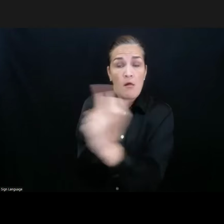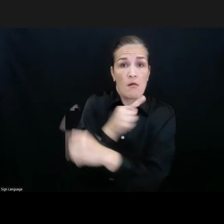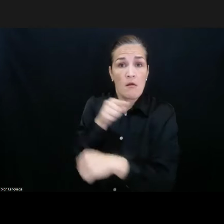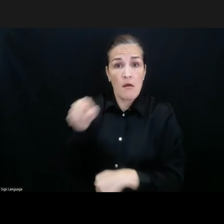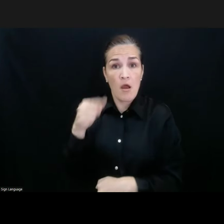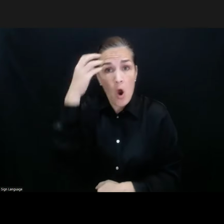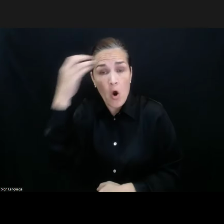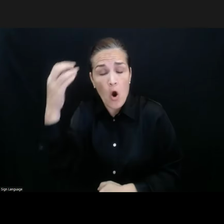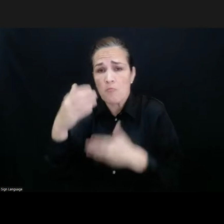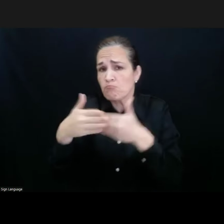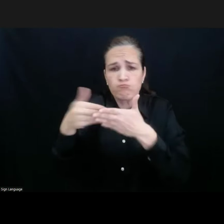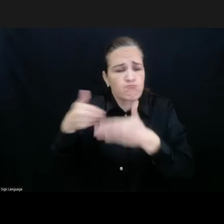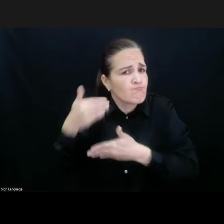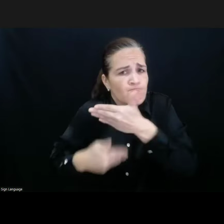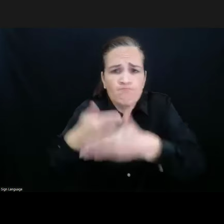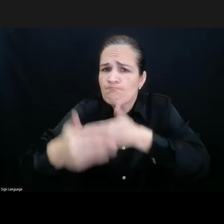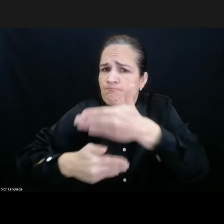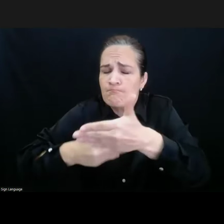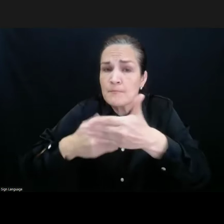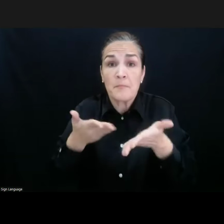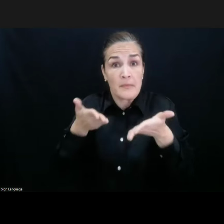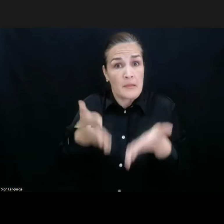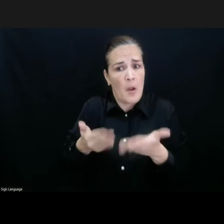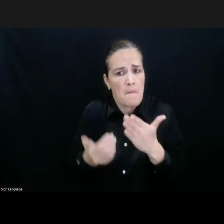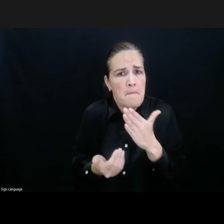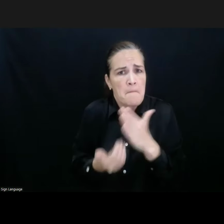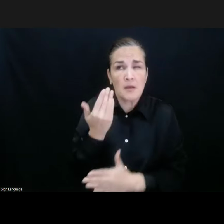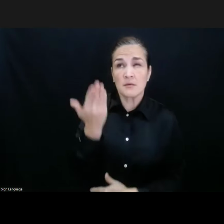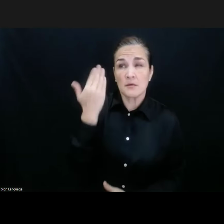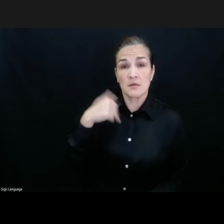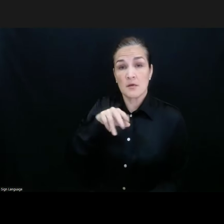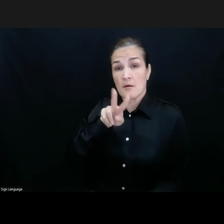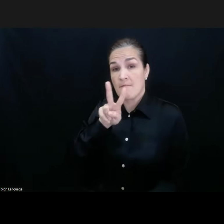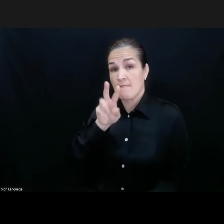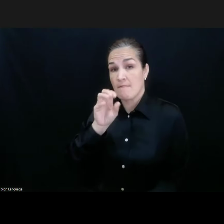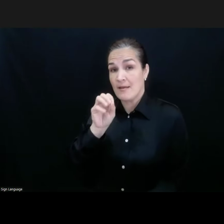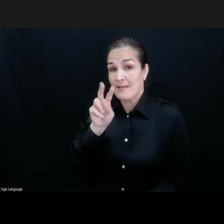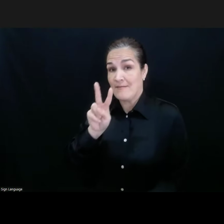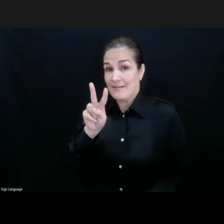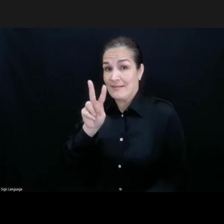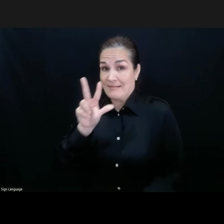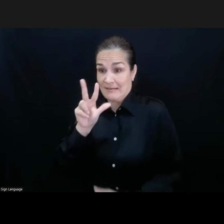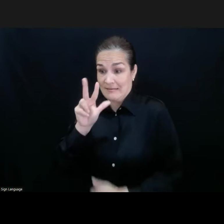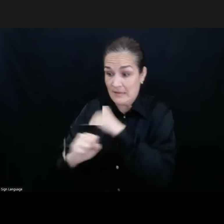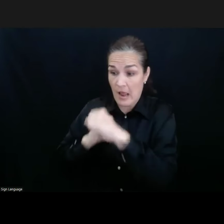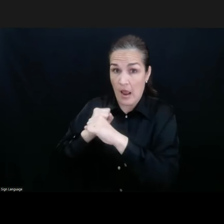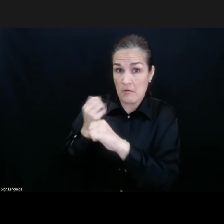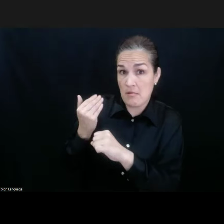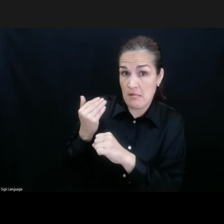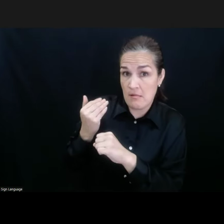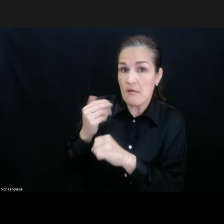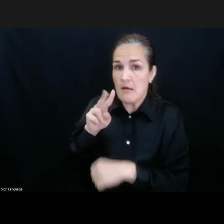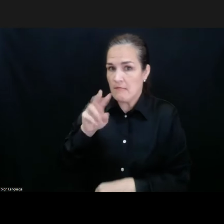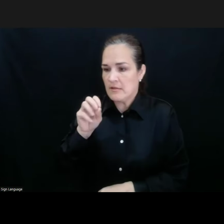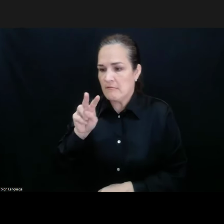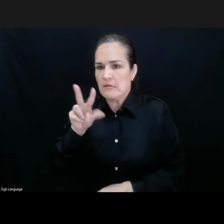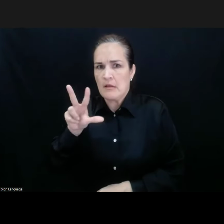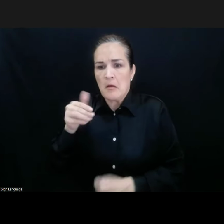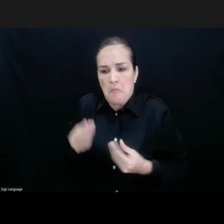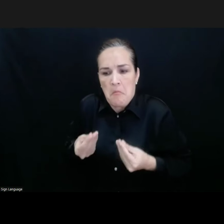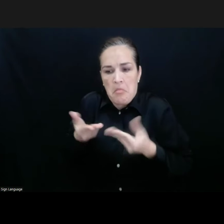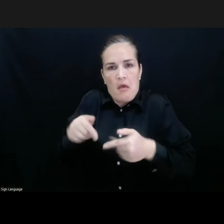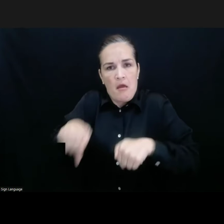in 23, and basically when we completed it, it provided Montenegro with an objective and